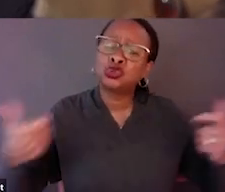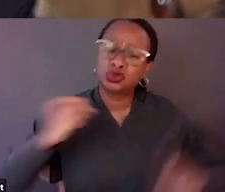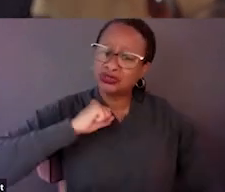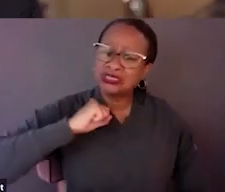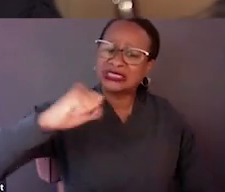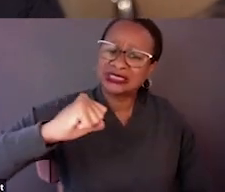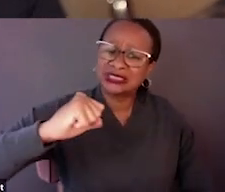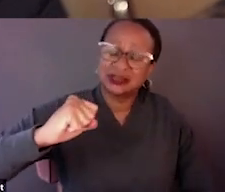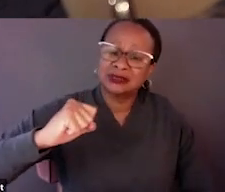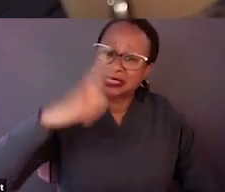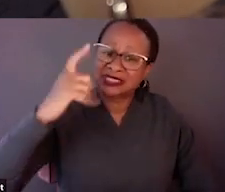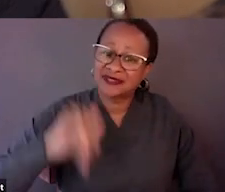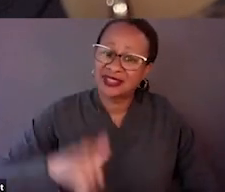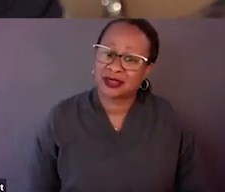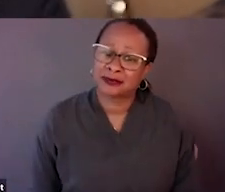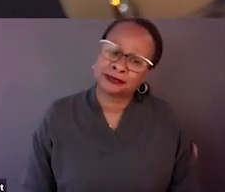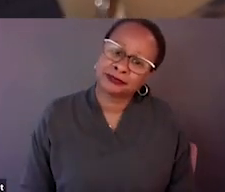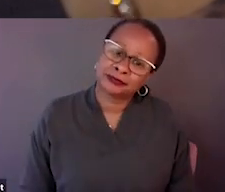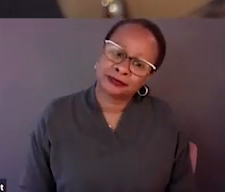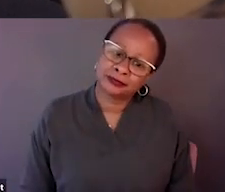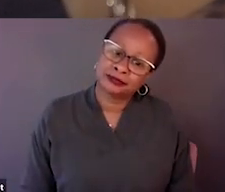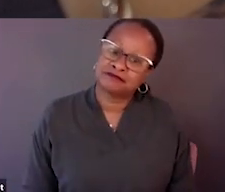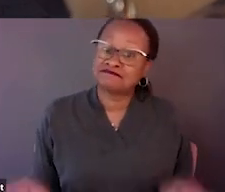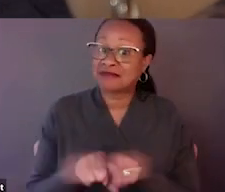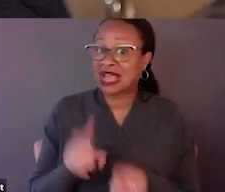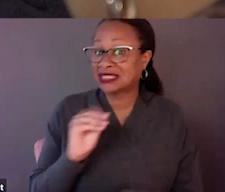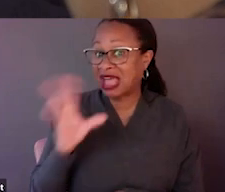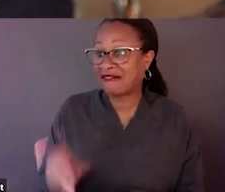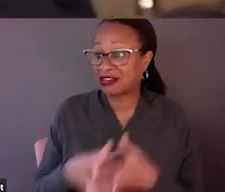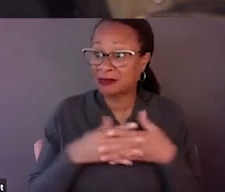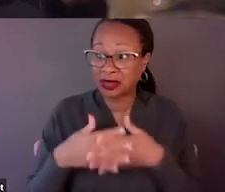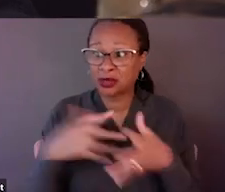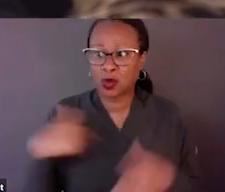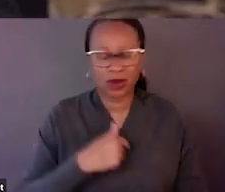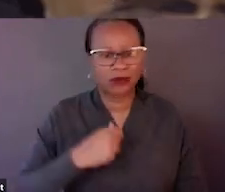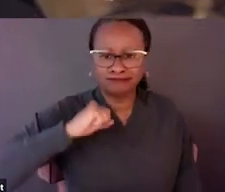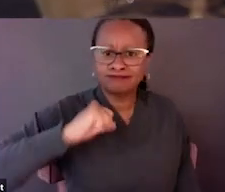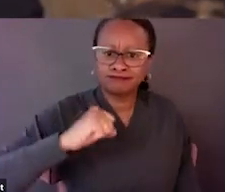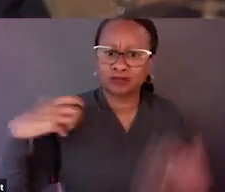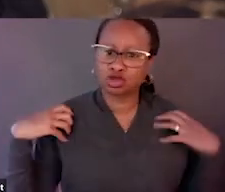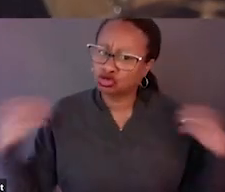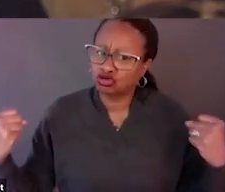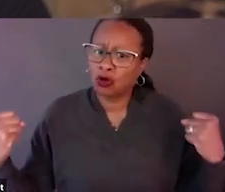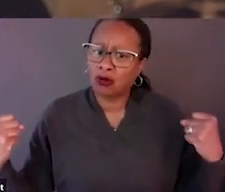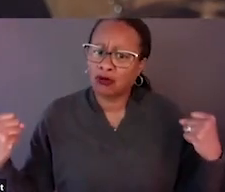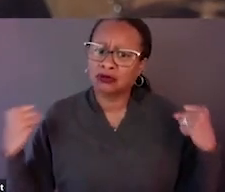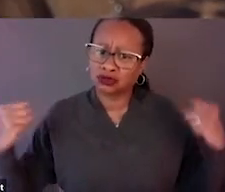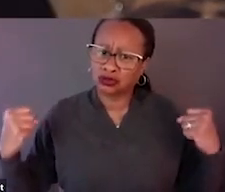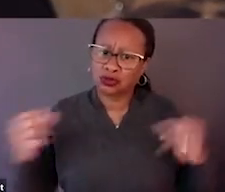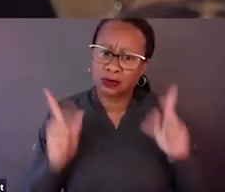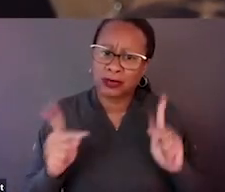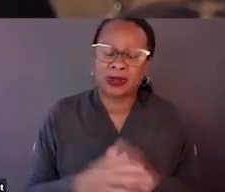And we're, as you know, as African Americans, we are resilient people. And there is